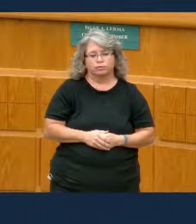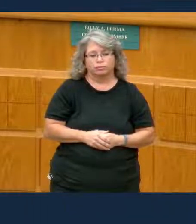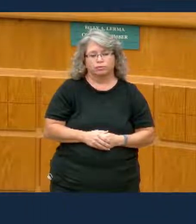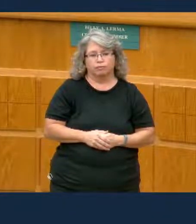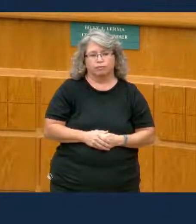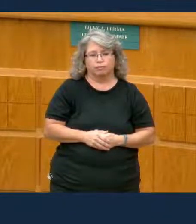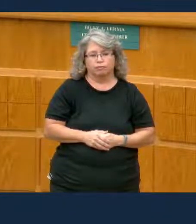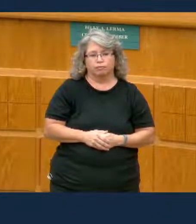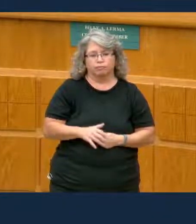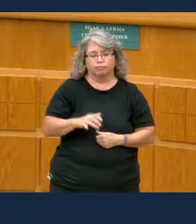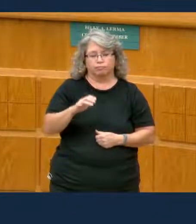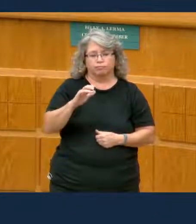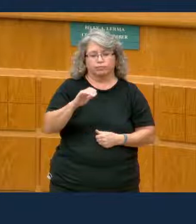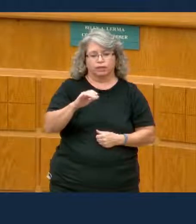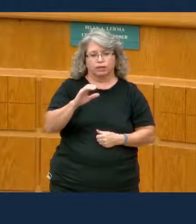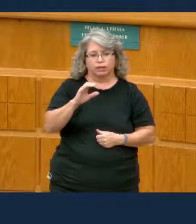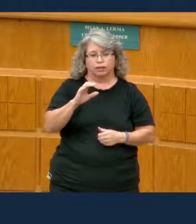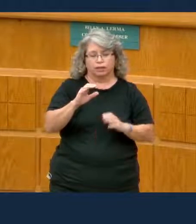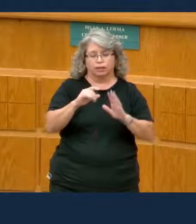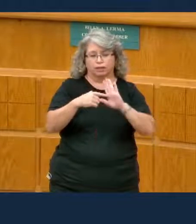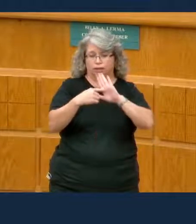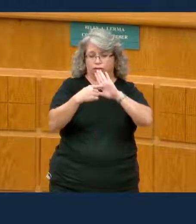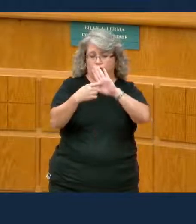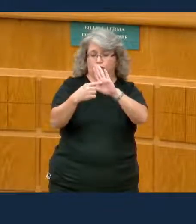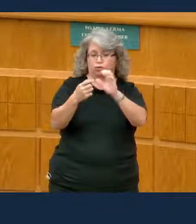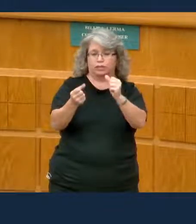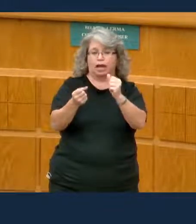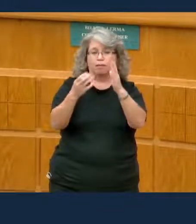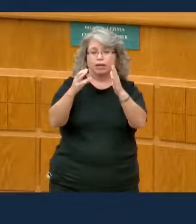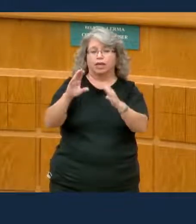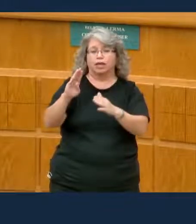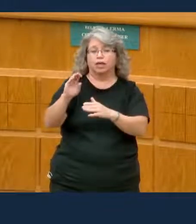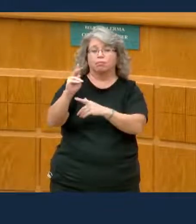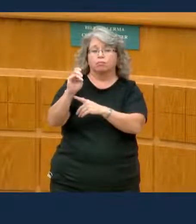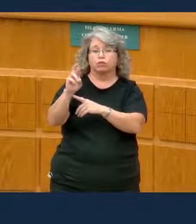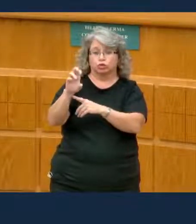This slide actually shows how many boosters have been administered,